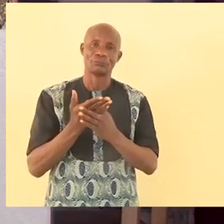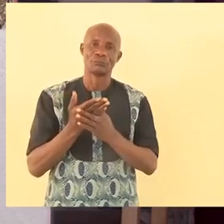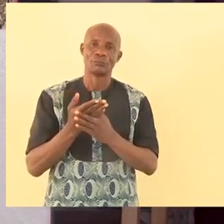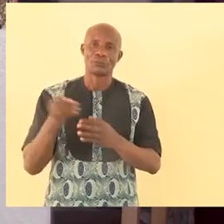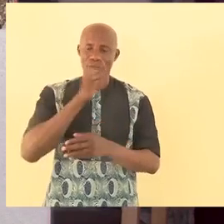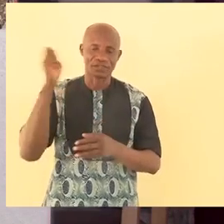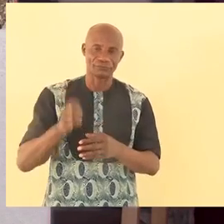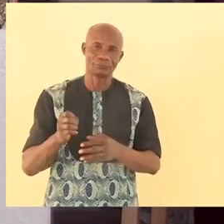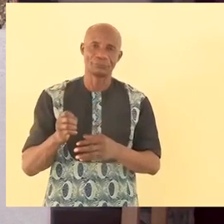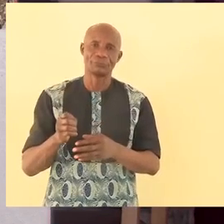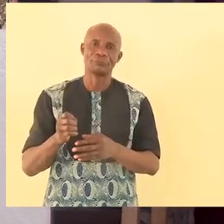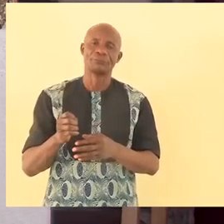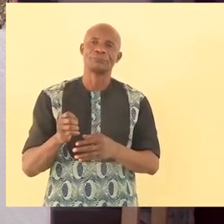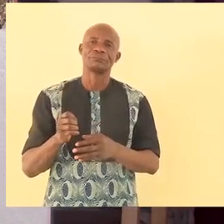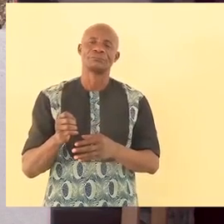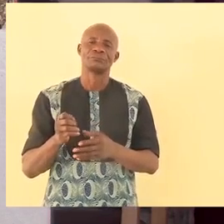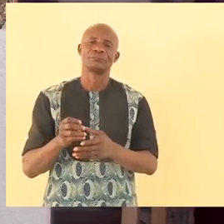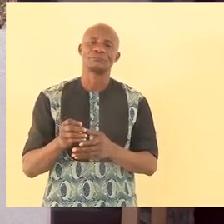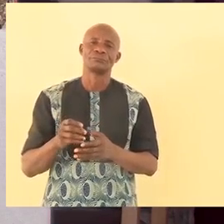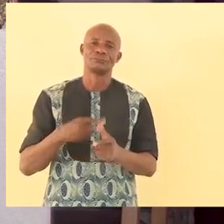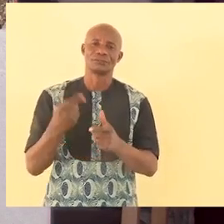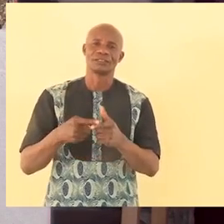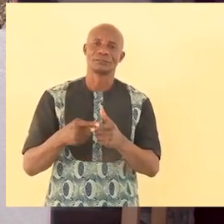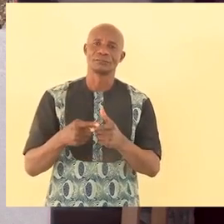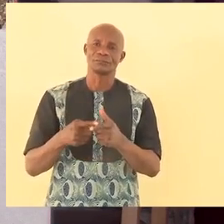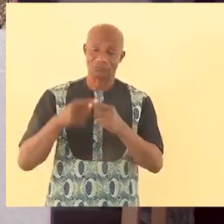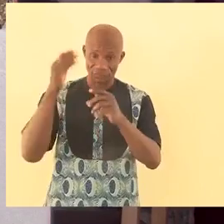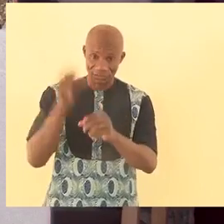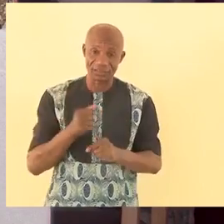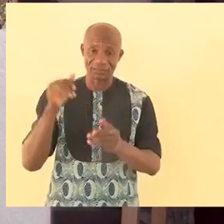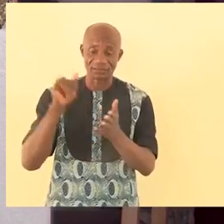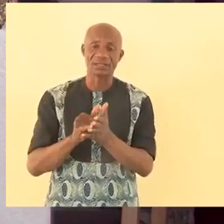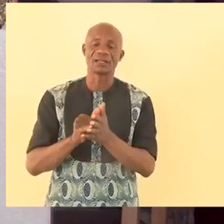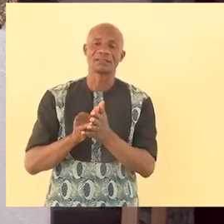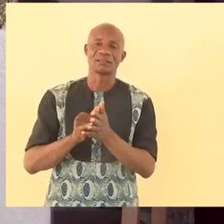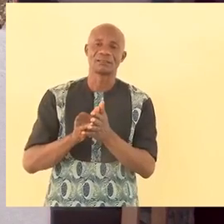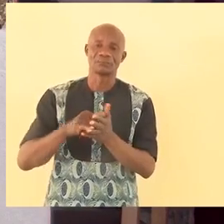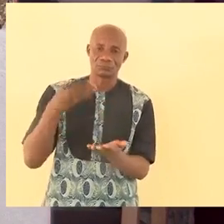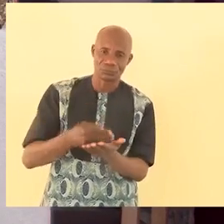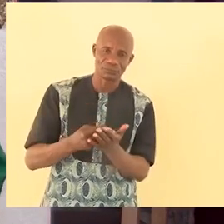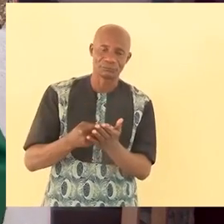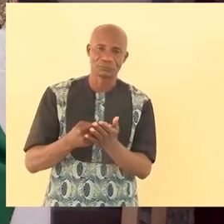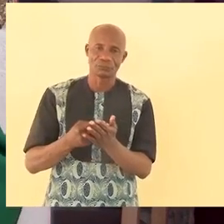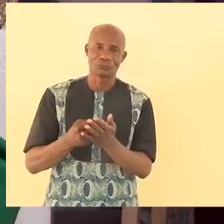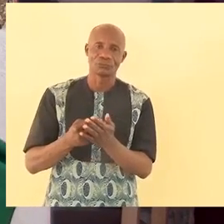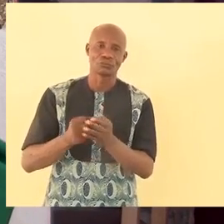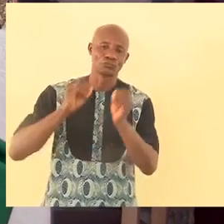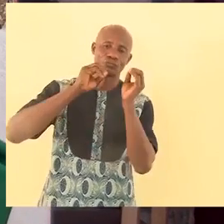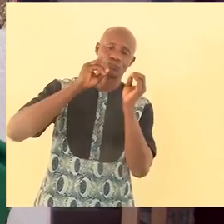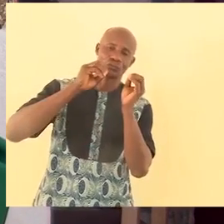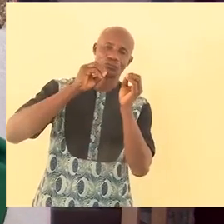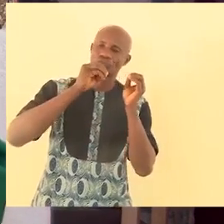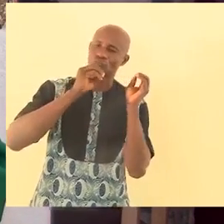just dubious but diabolical means? And then you get that money, having thrown away your peace of